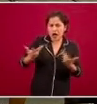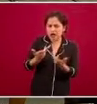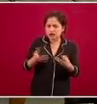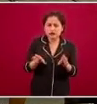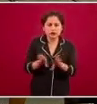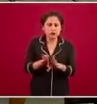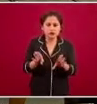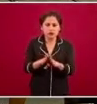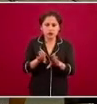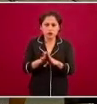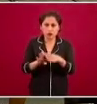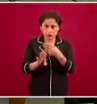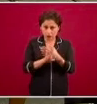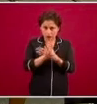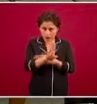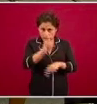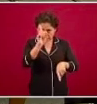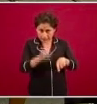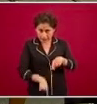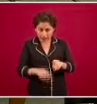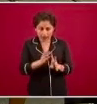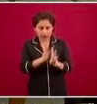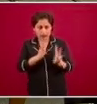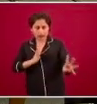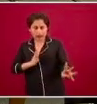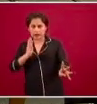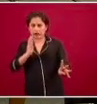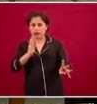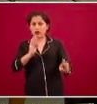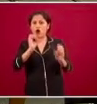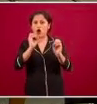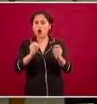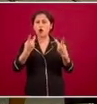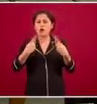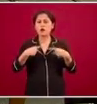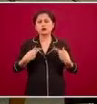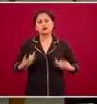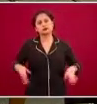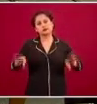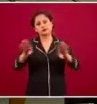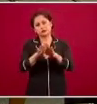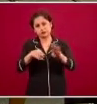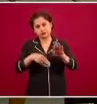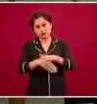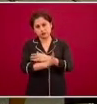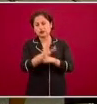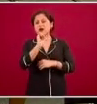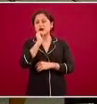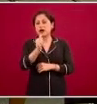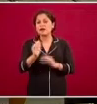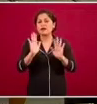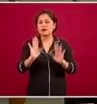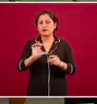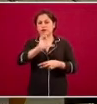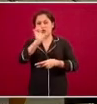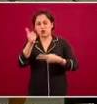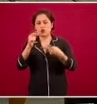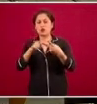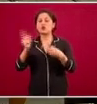useful, what should the authorities do? Should they remove these tunnels, or should citizens avoid entering these